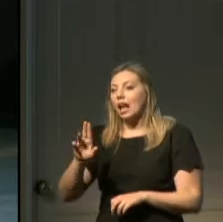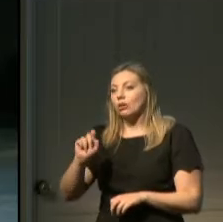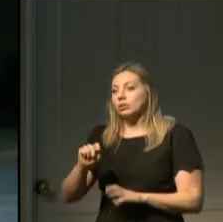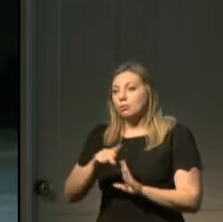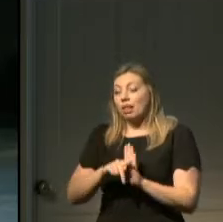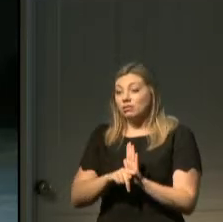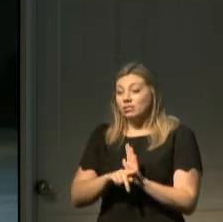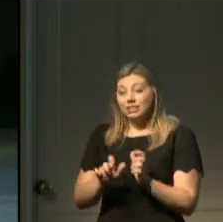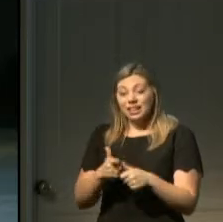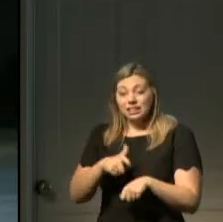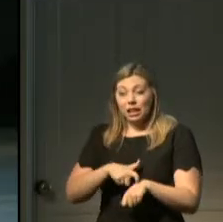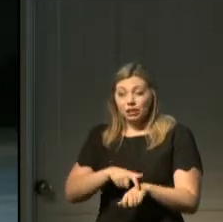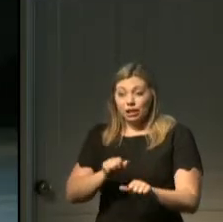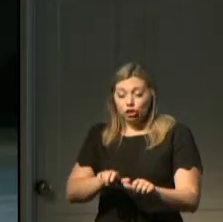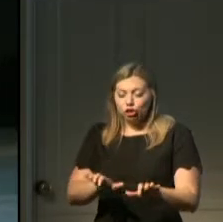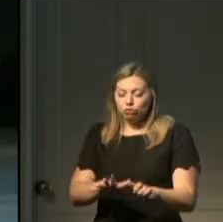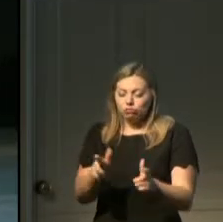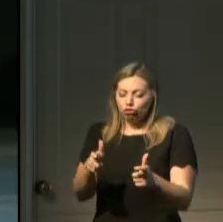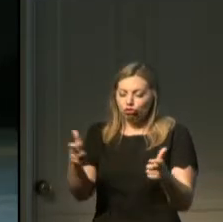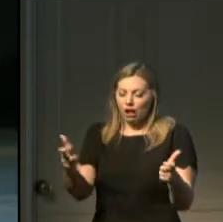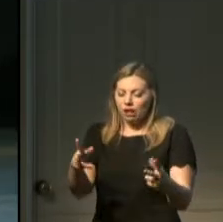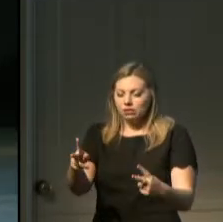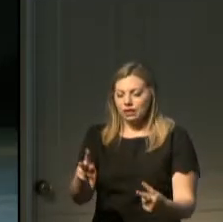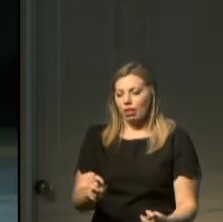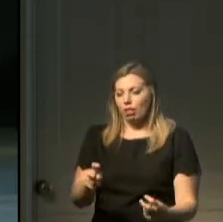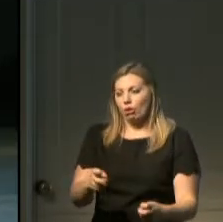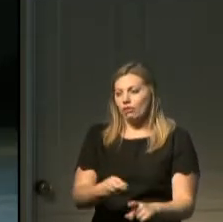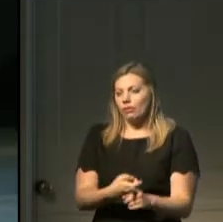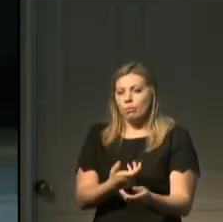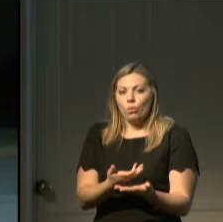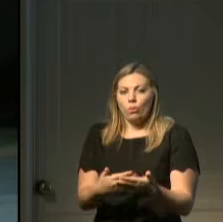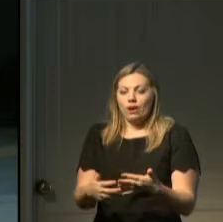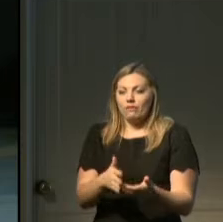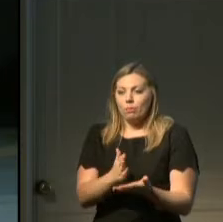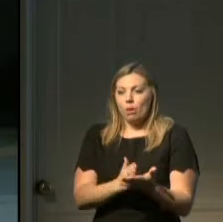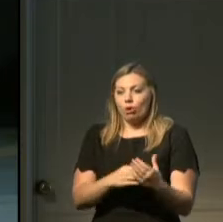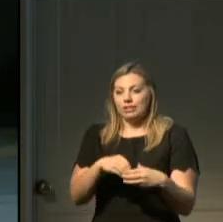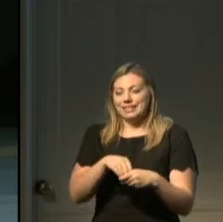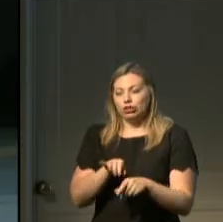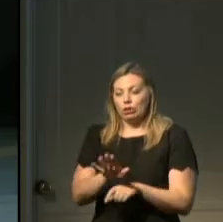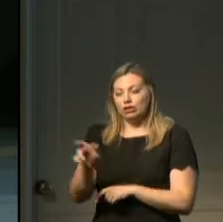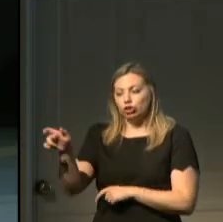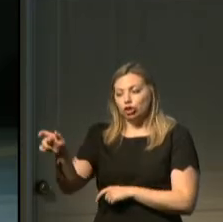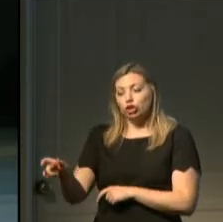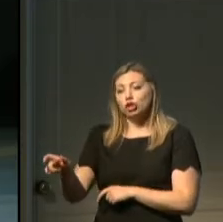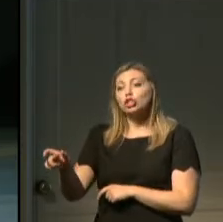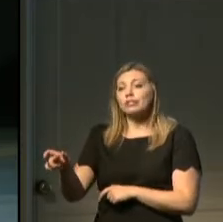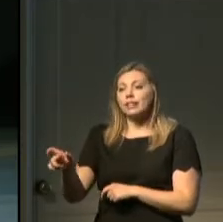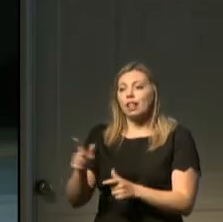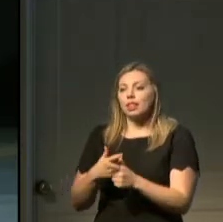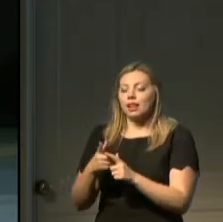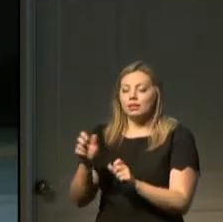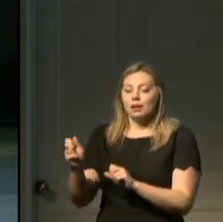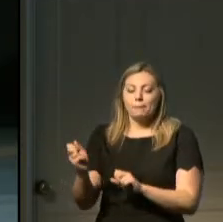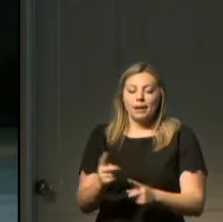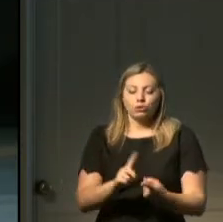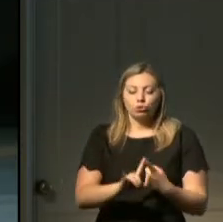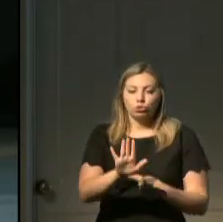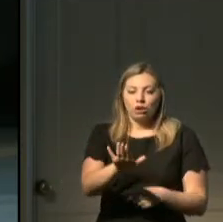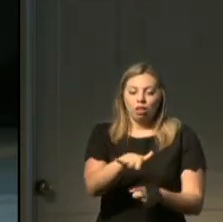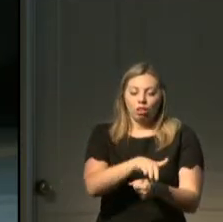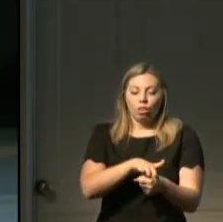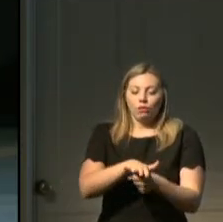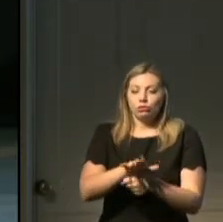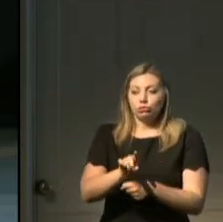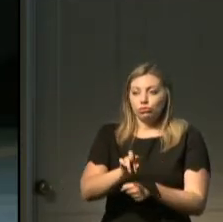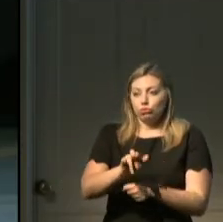initiate a huge download of whatever aspects of your stuff that's stored on their servers, and then you get back onto your local